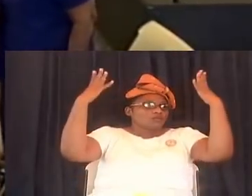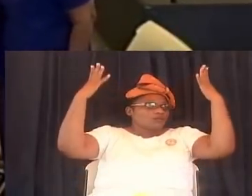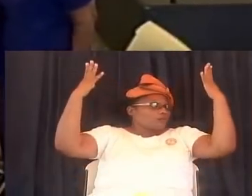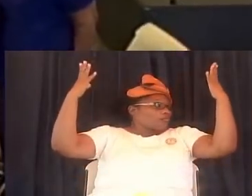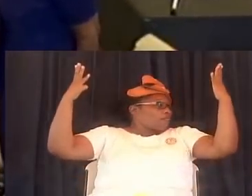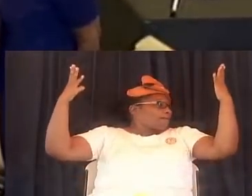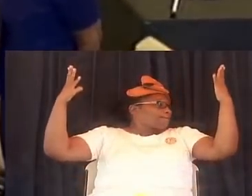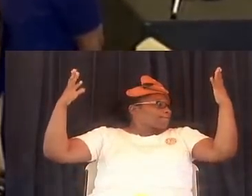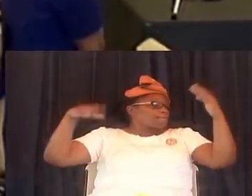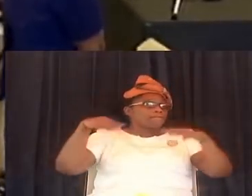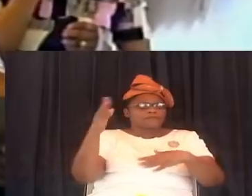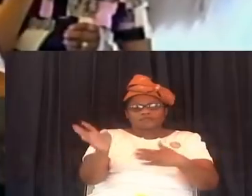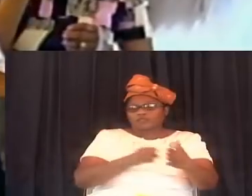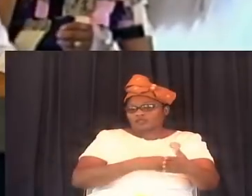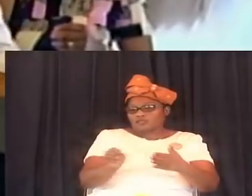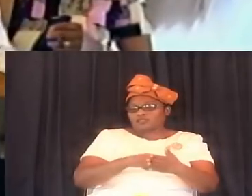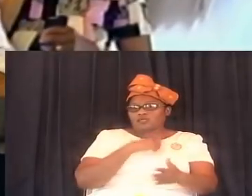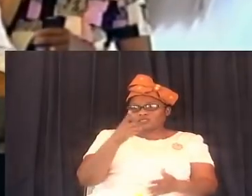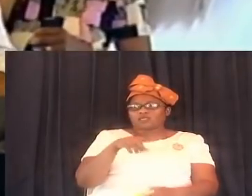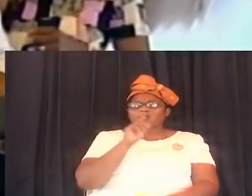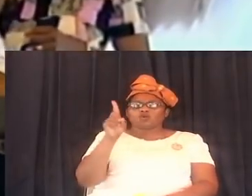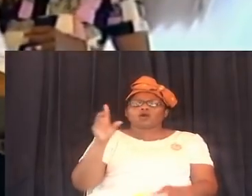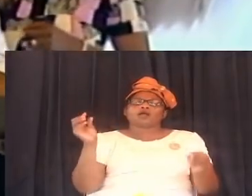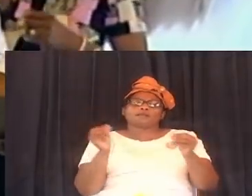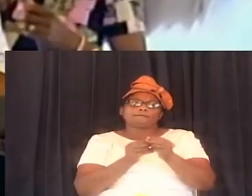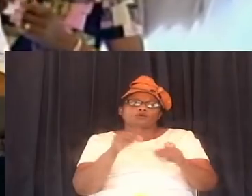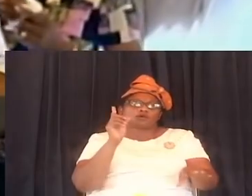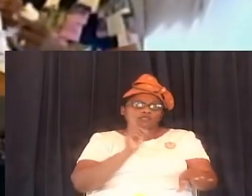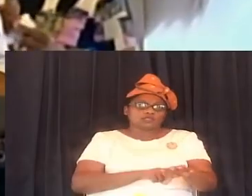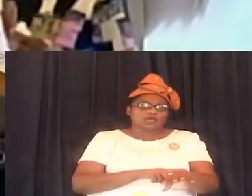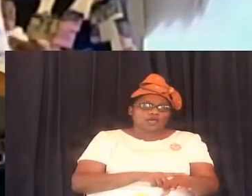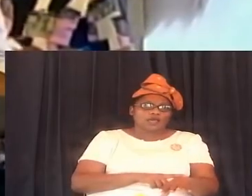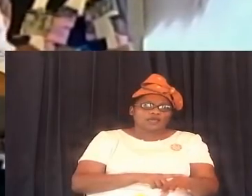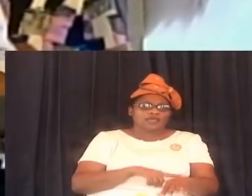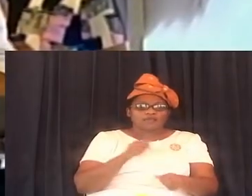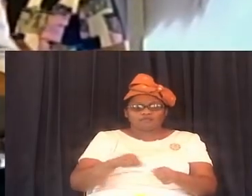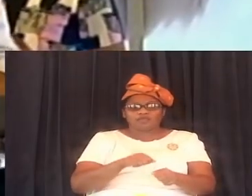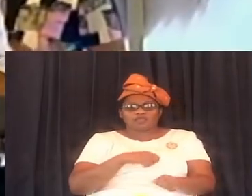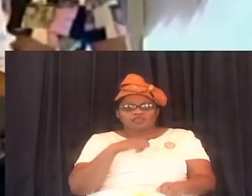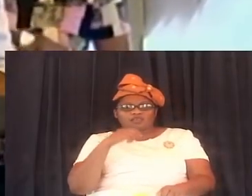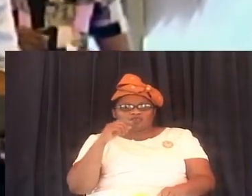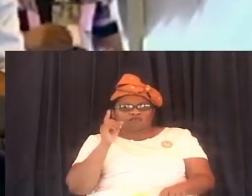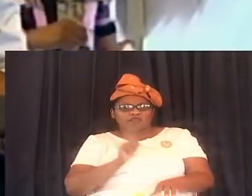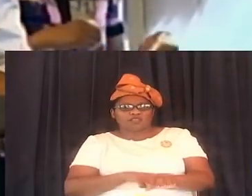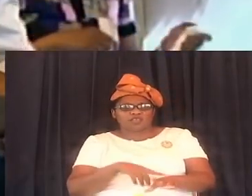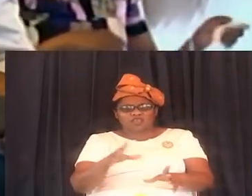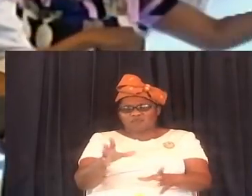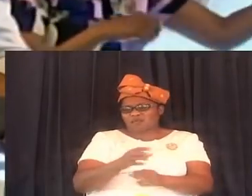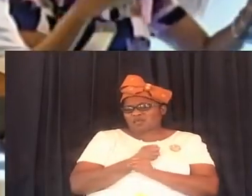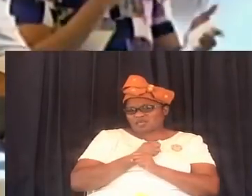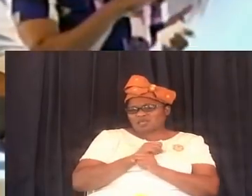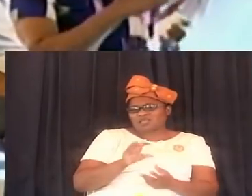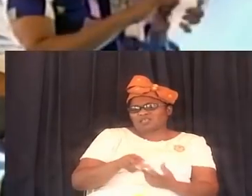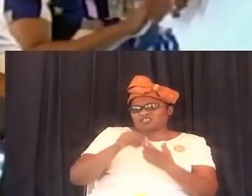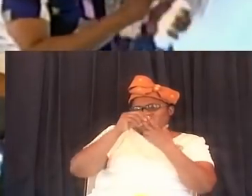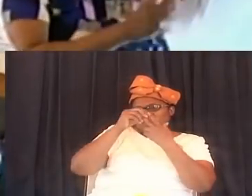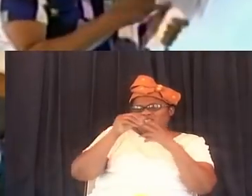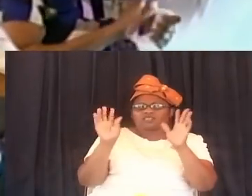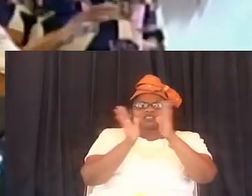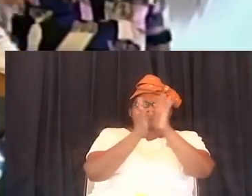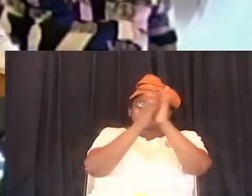hallelujah. Song says one more time, every time I get a chance to praise him, I'm going to praise